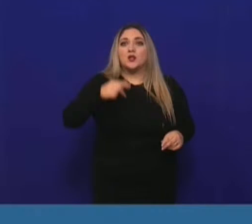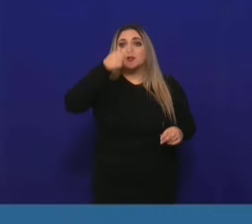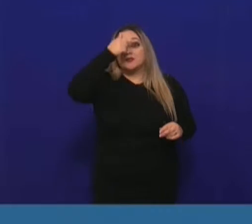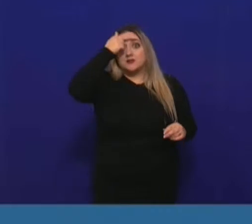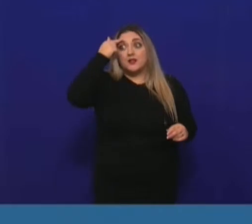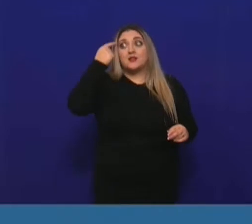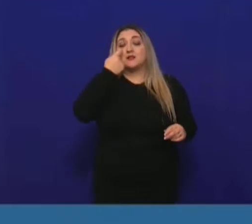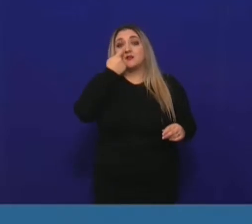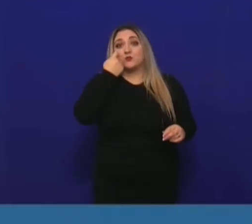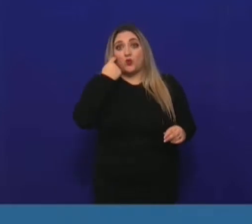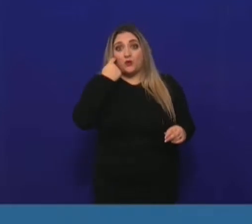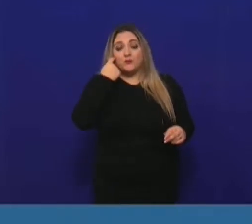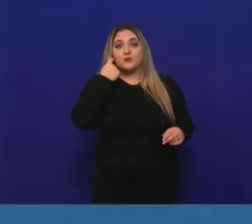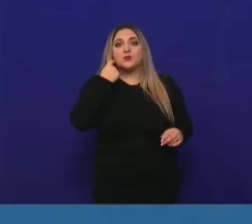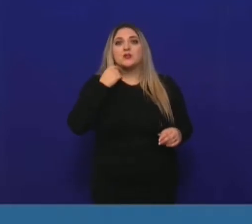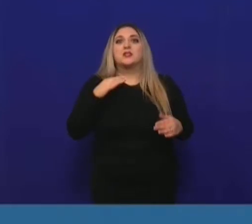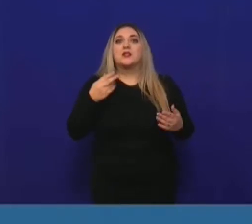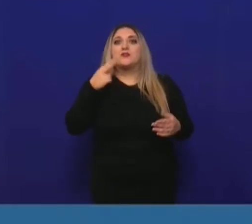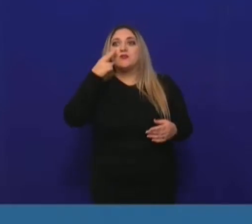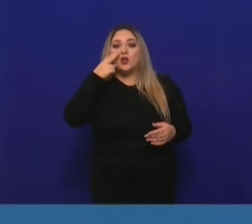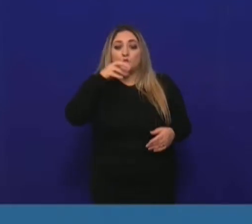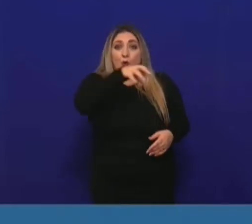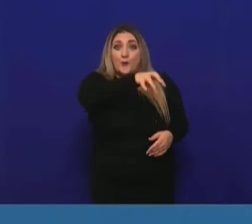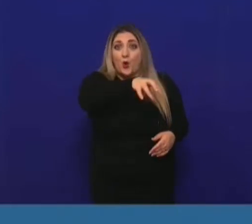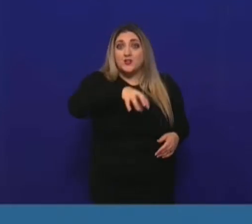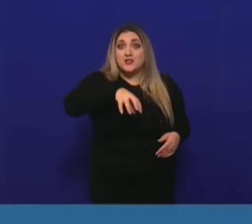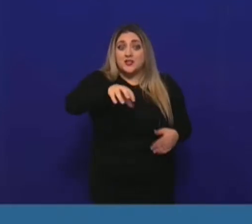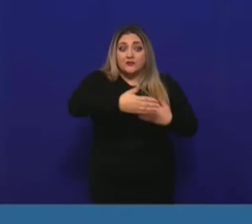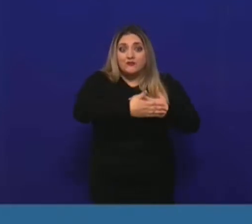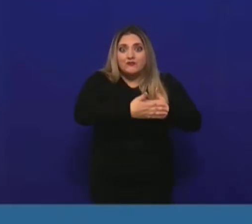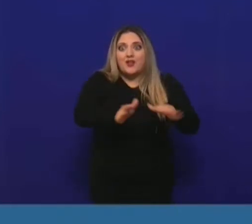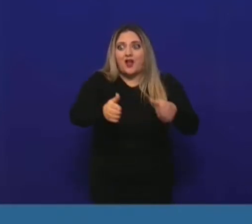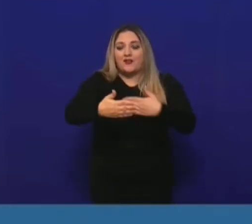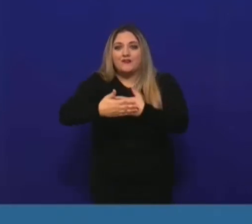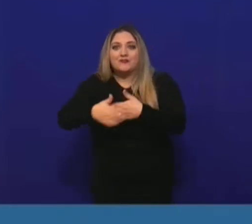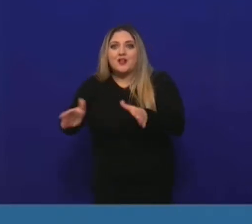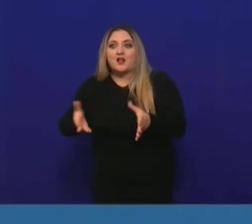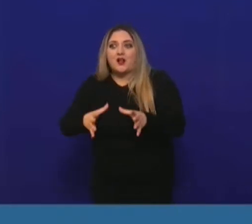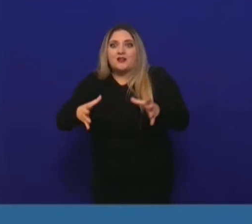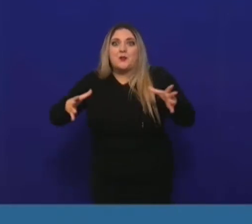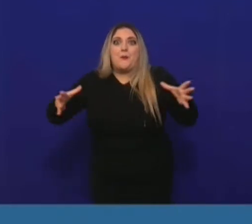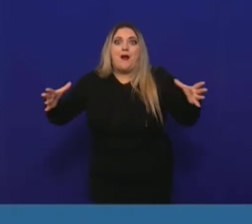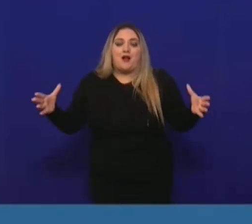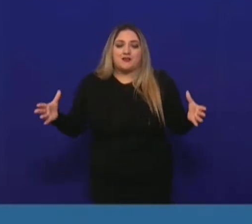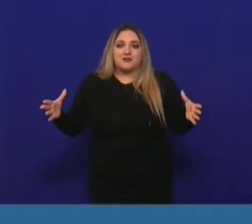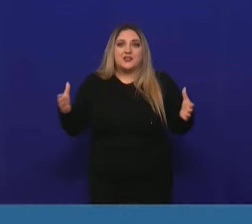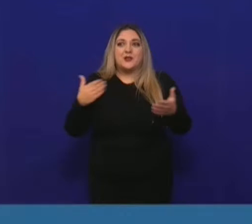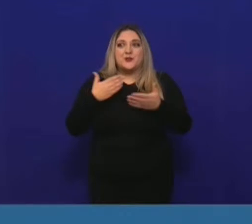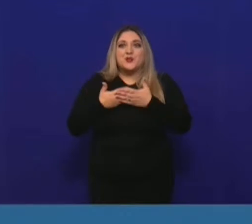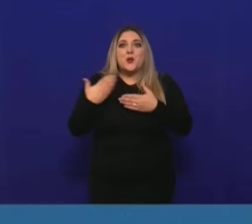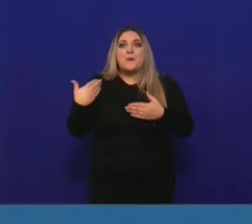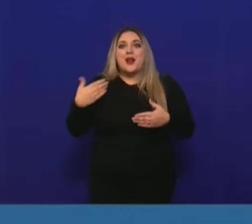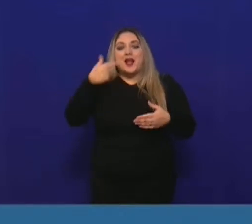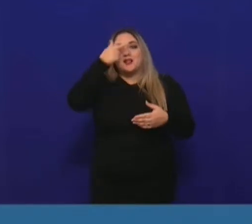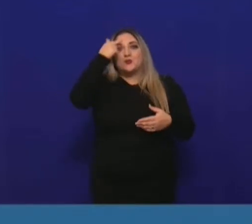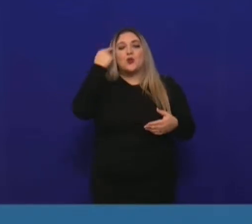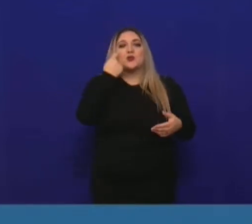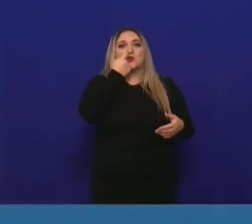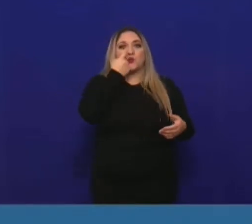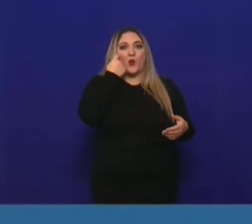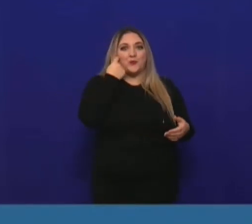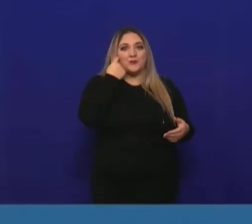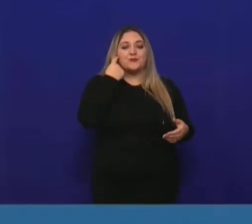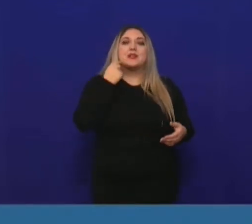hemmhekk ukoll bħalma rajtu il-ħabs li ftaħna matul dis-sena kienu ammonti sostanzjali, imma wkoll